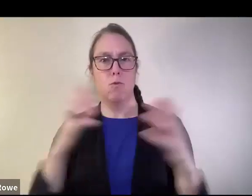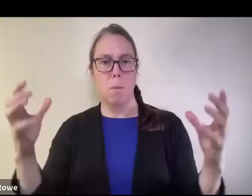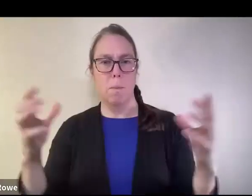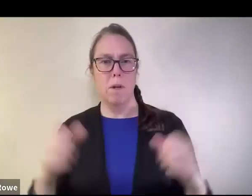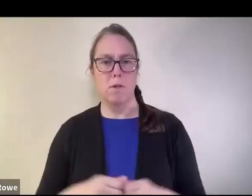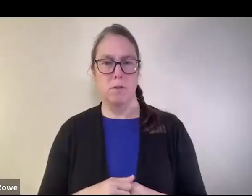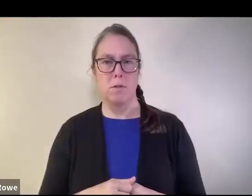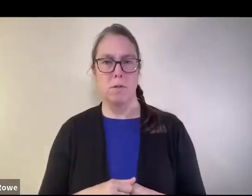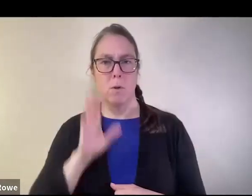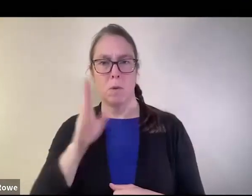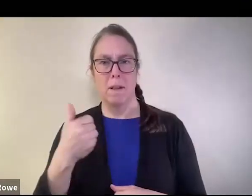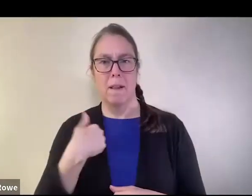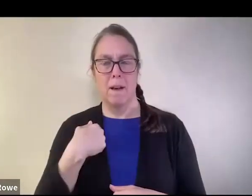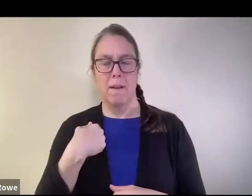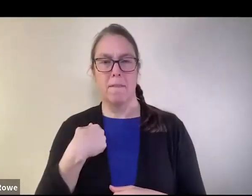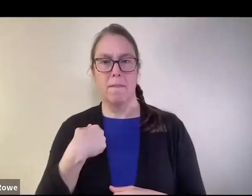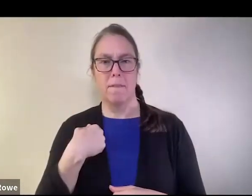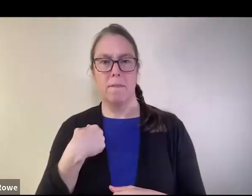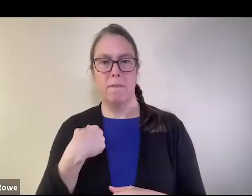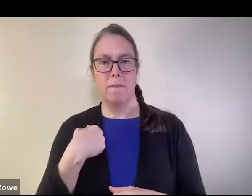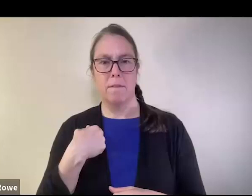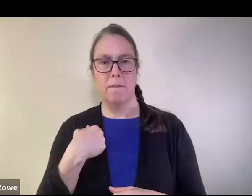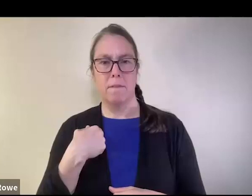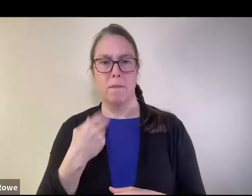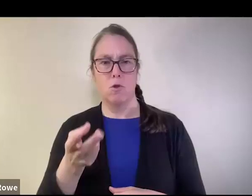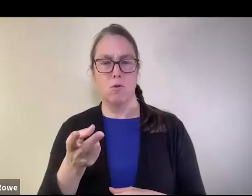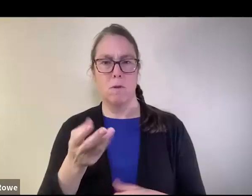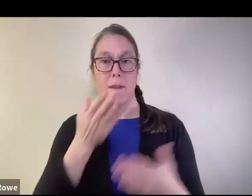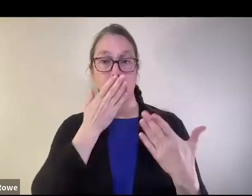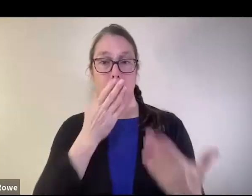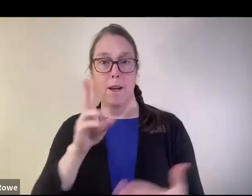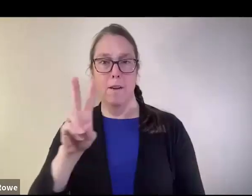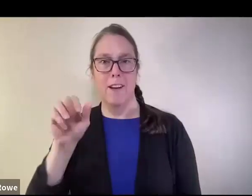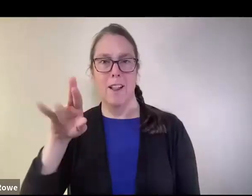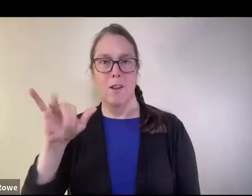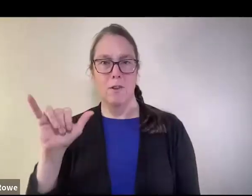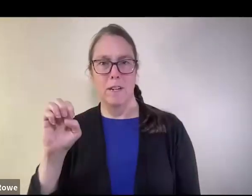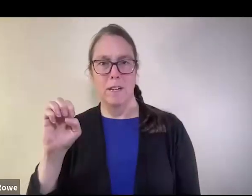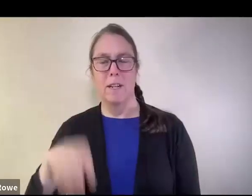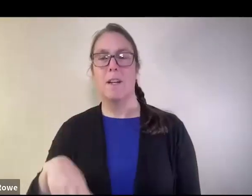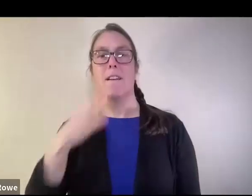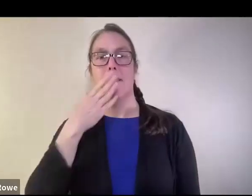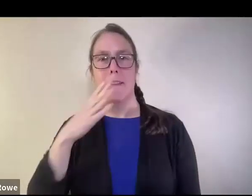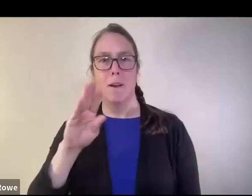There are two. Okay. Thank you, Valerie. Thank you, Bobby.